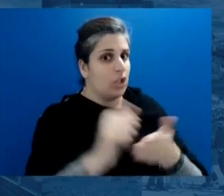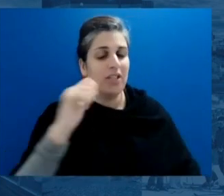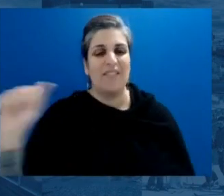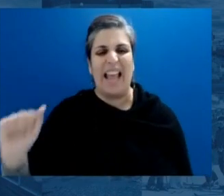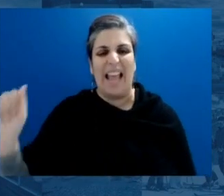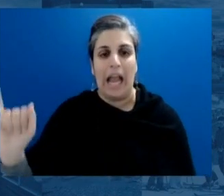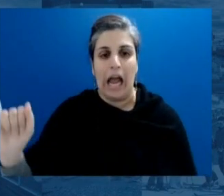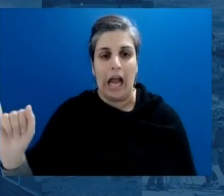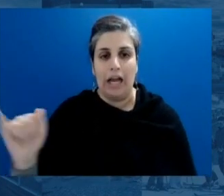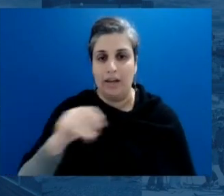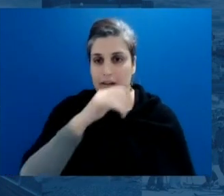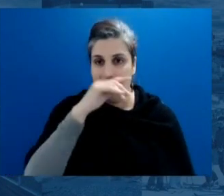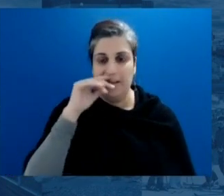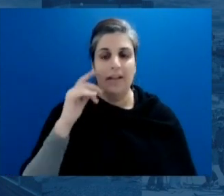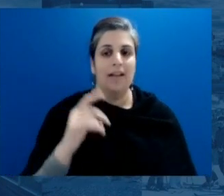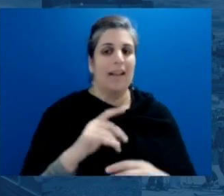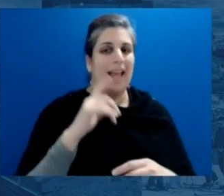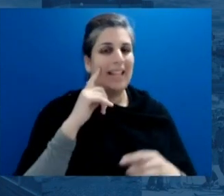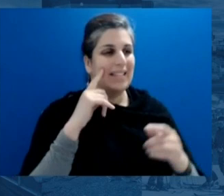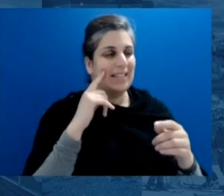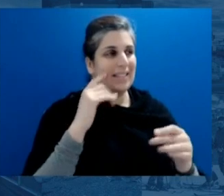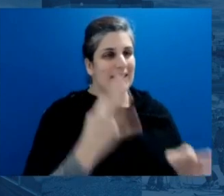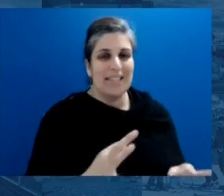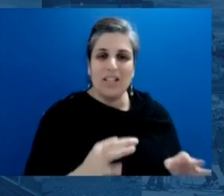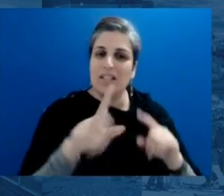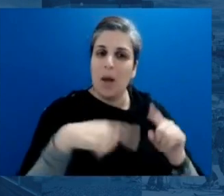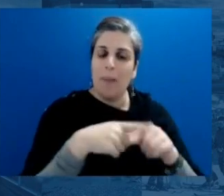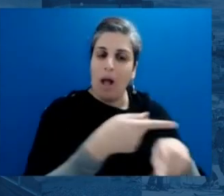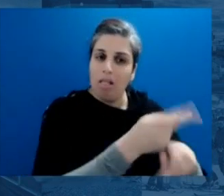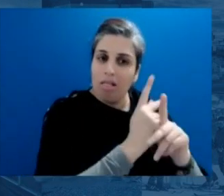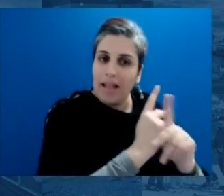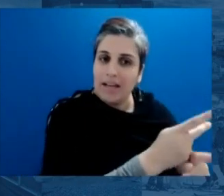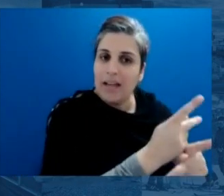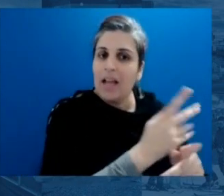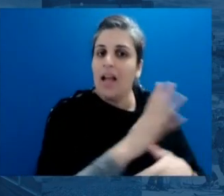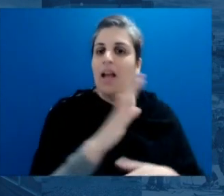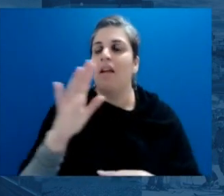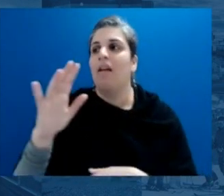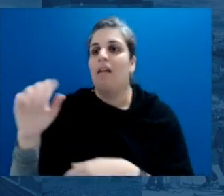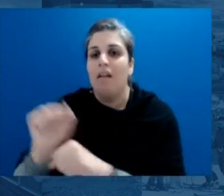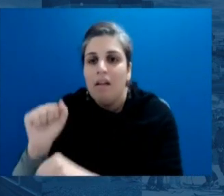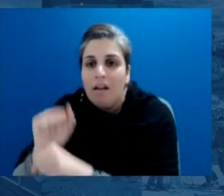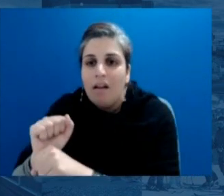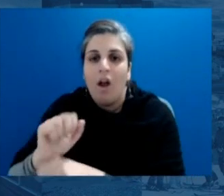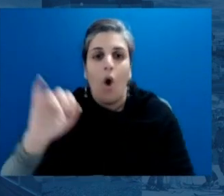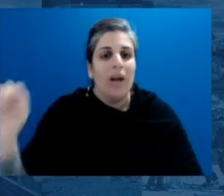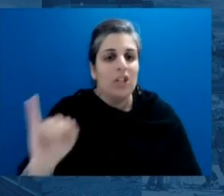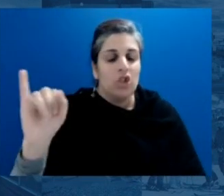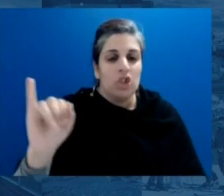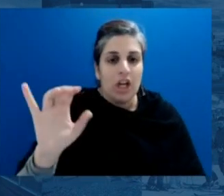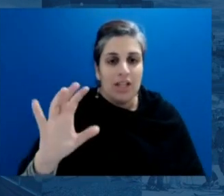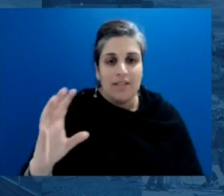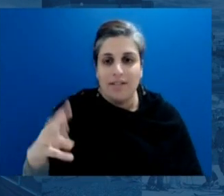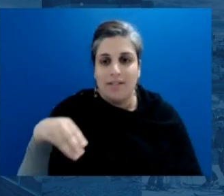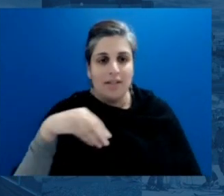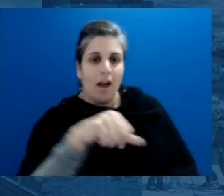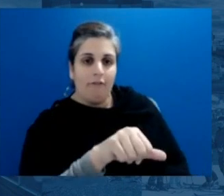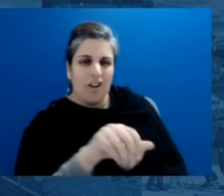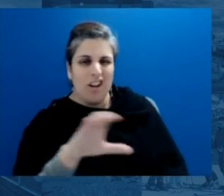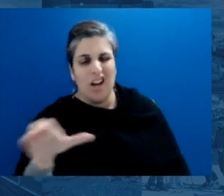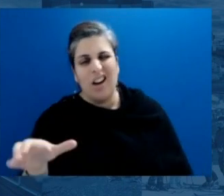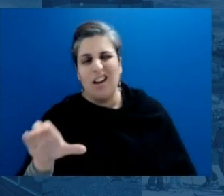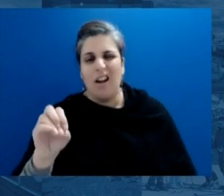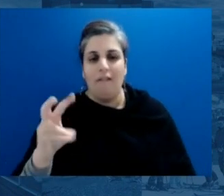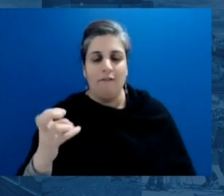AI-generated decisions about lending, employment, or insurance coverage. And as you all know, one of